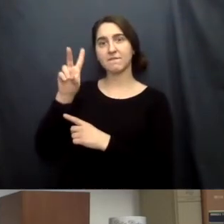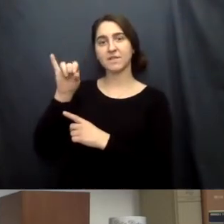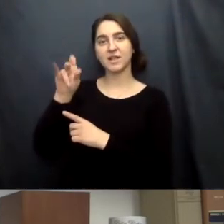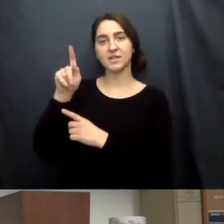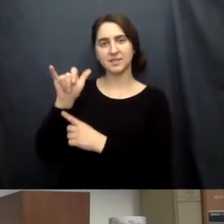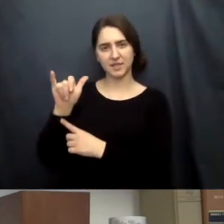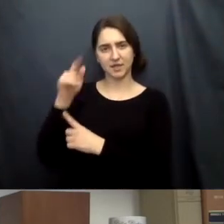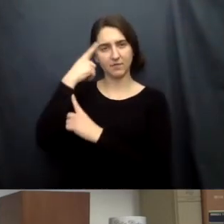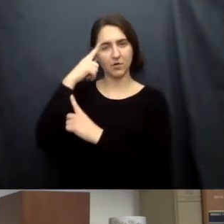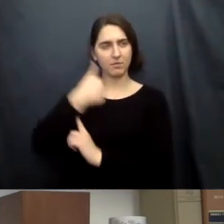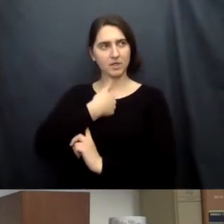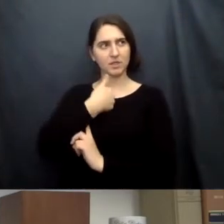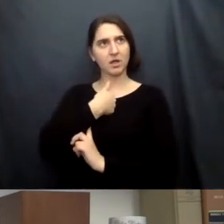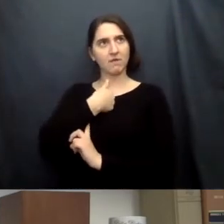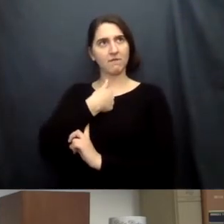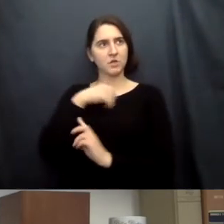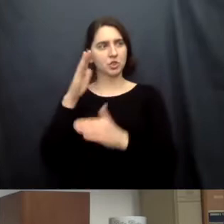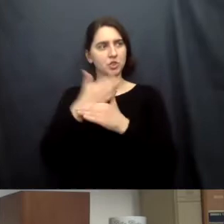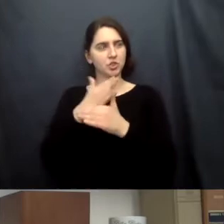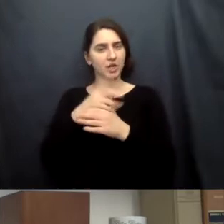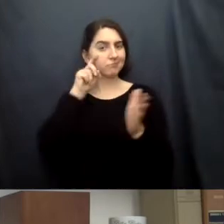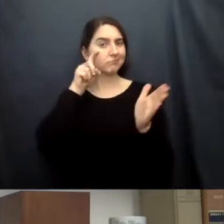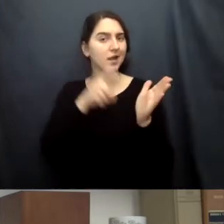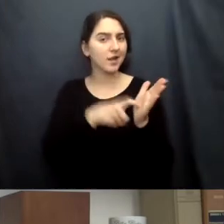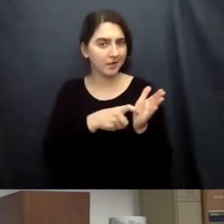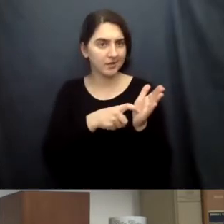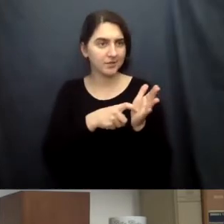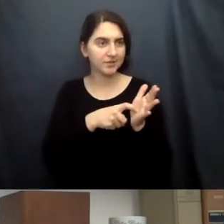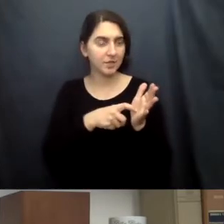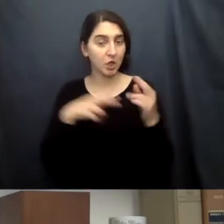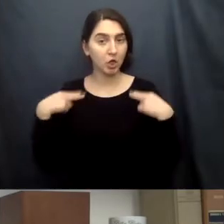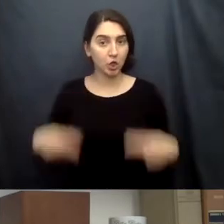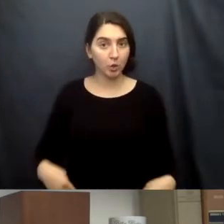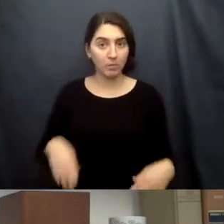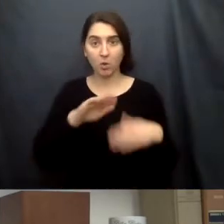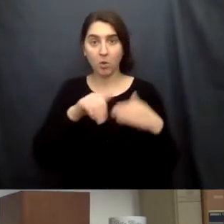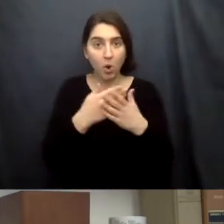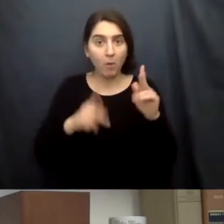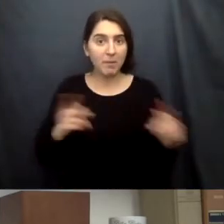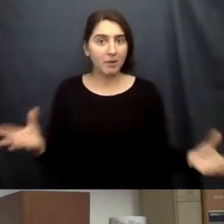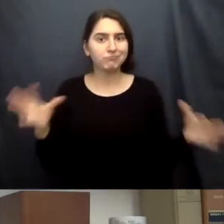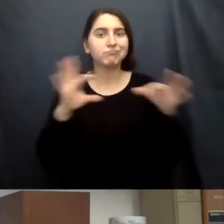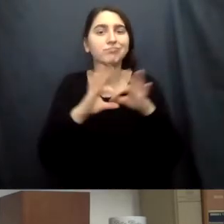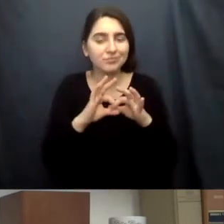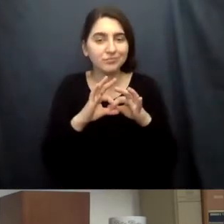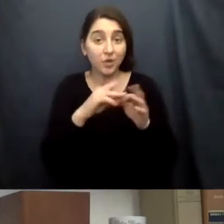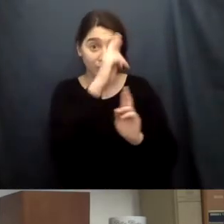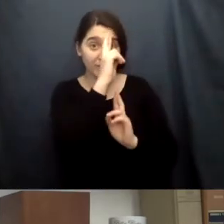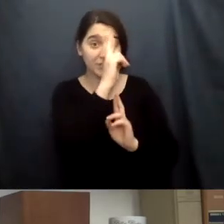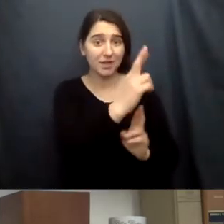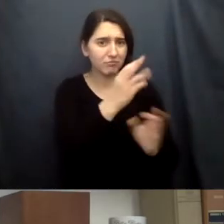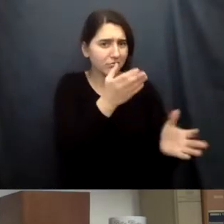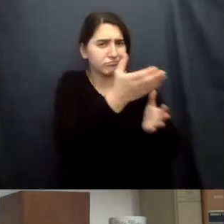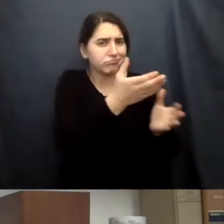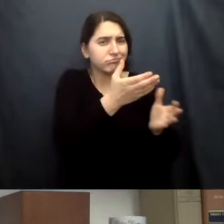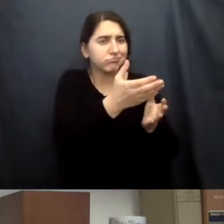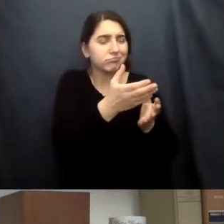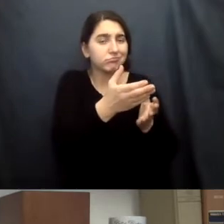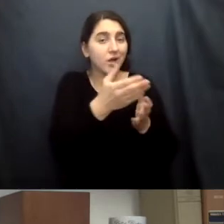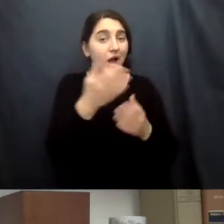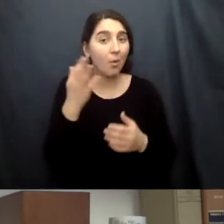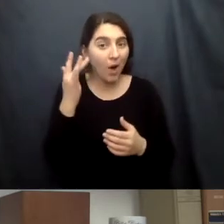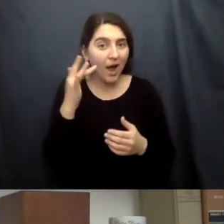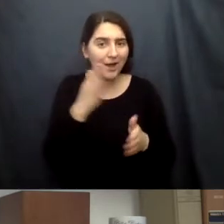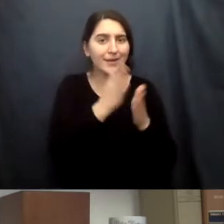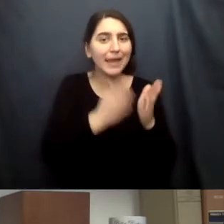lifetime. Civility to me is the shared recognition of what binds us together and